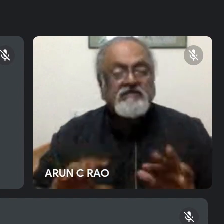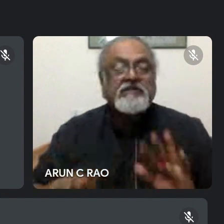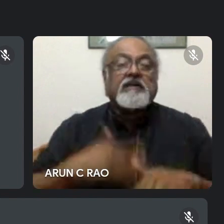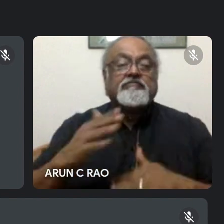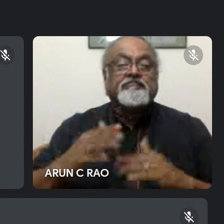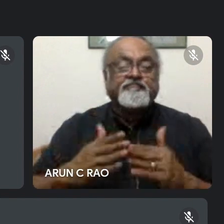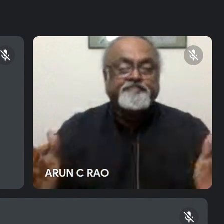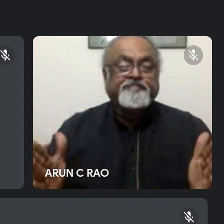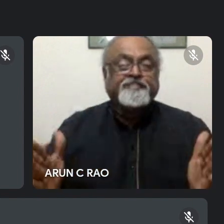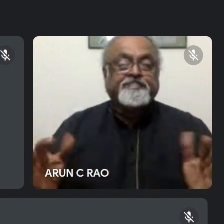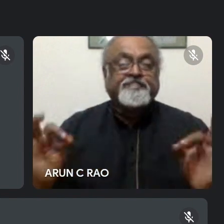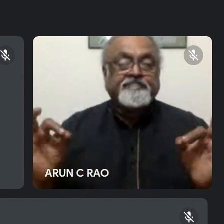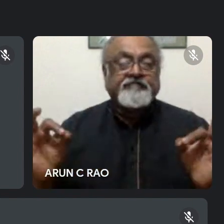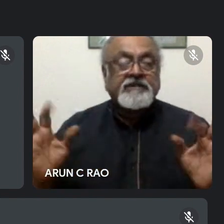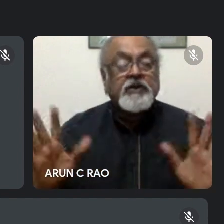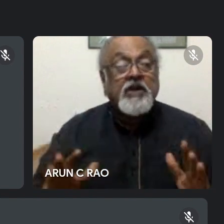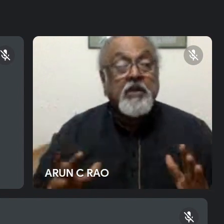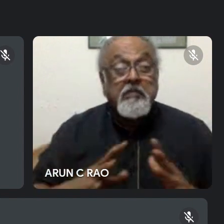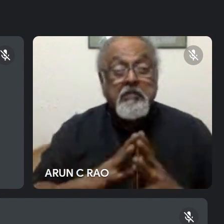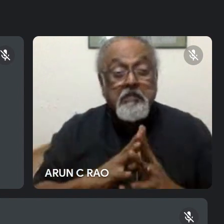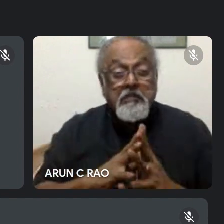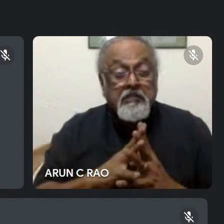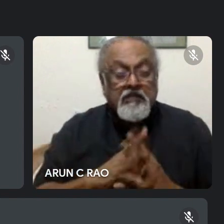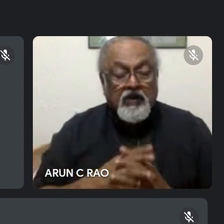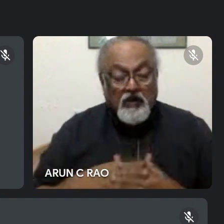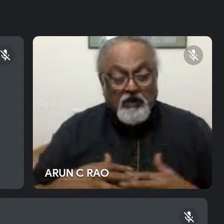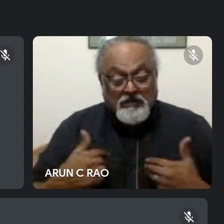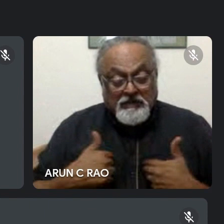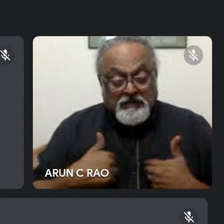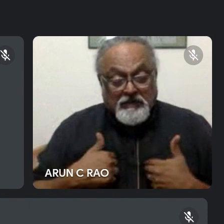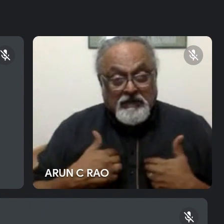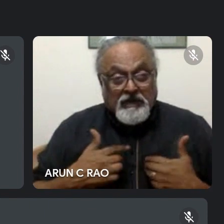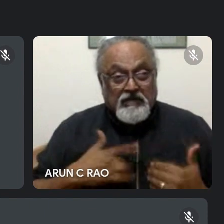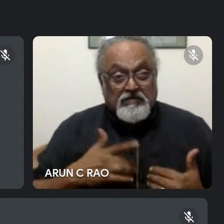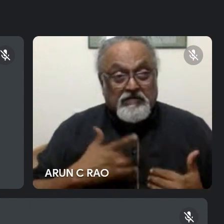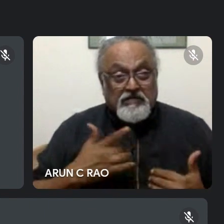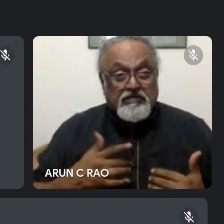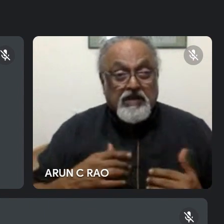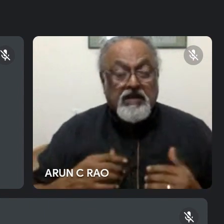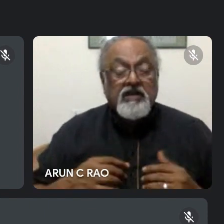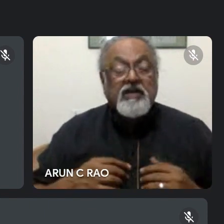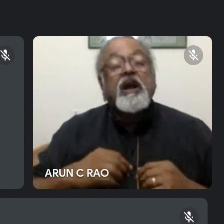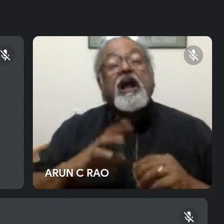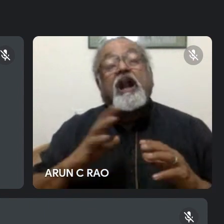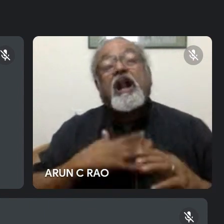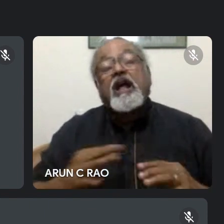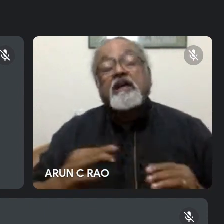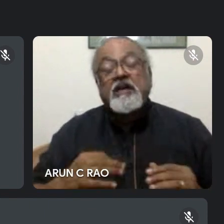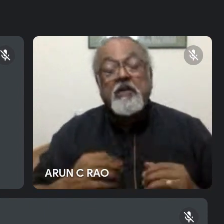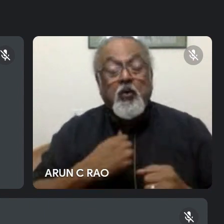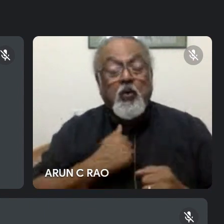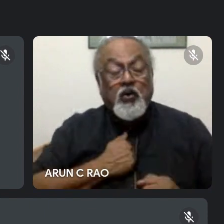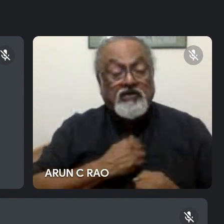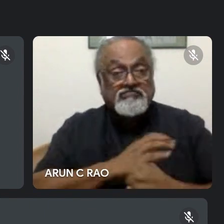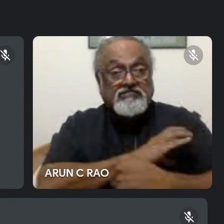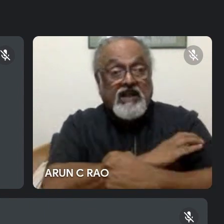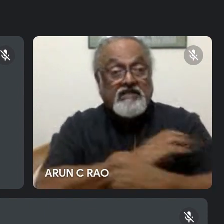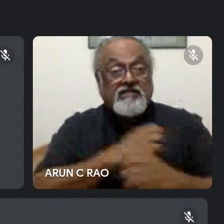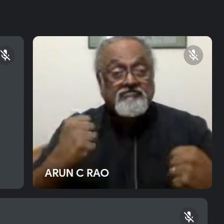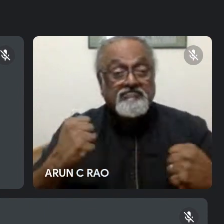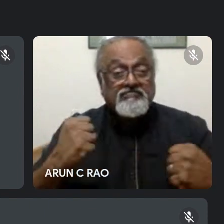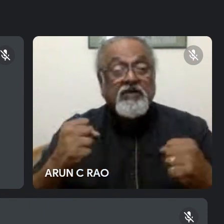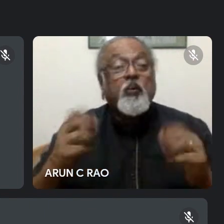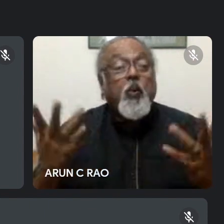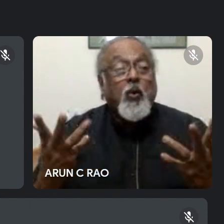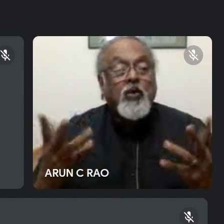really have um, is my flair for communication, which I'm also very proud of.